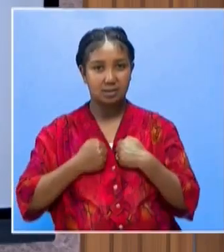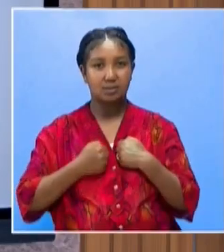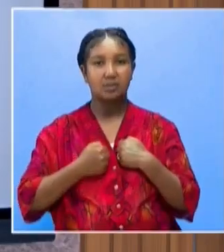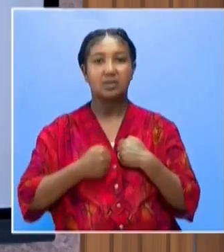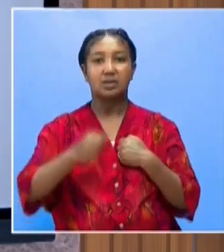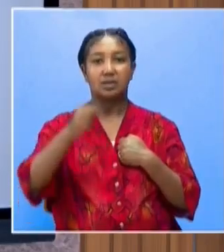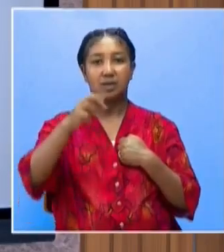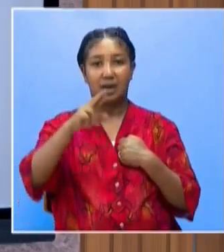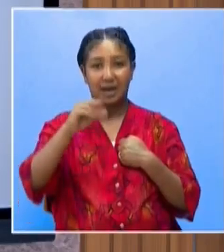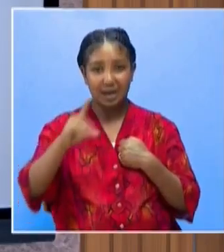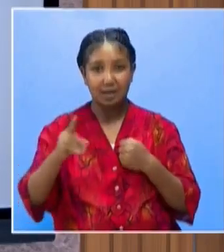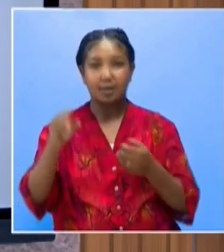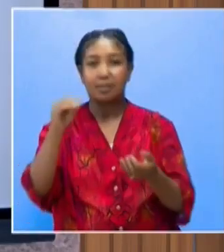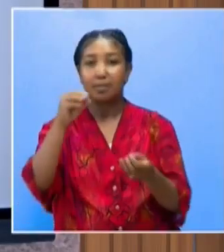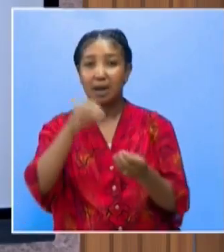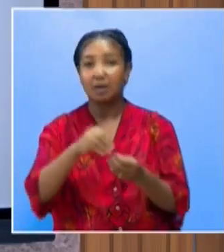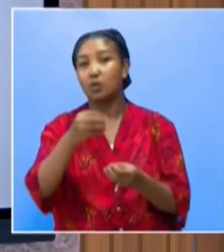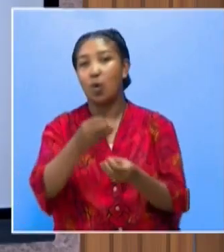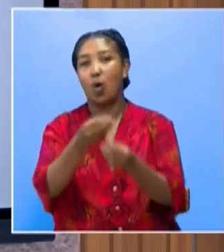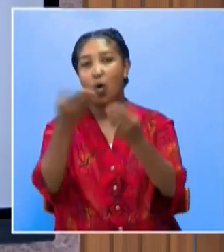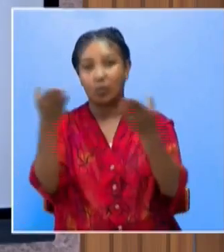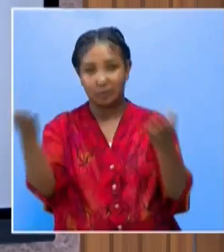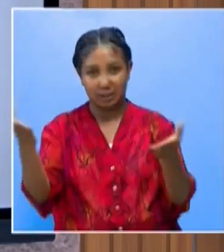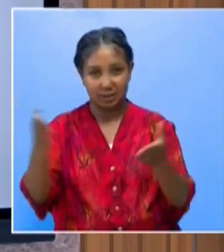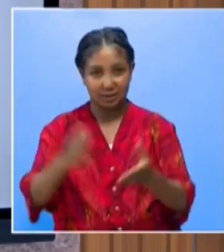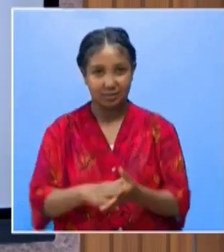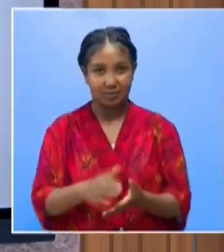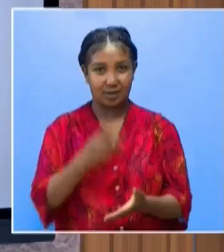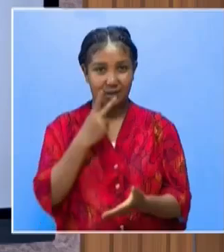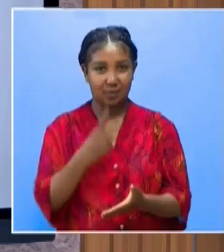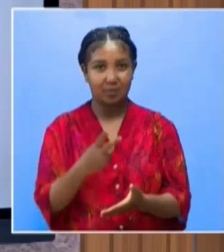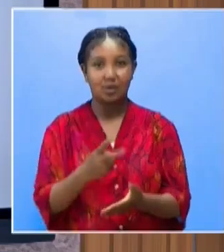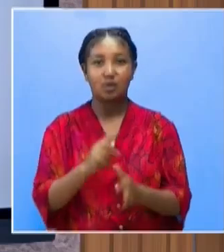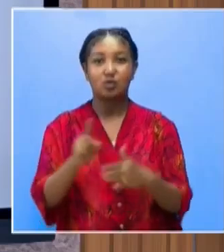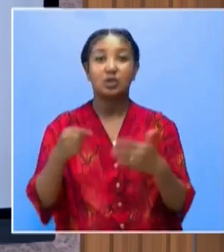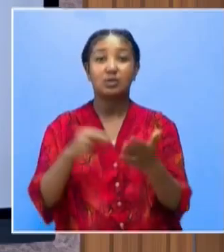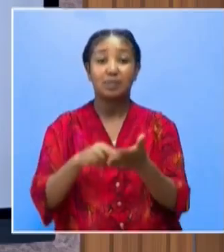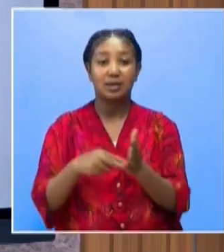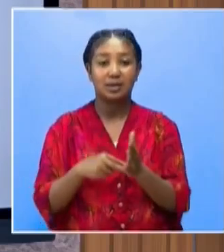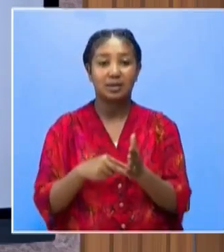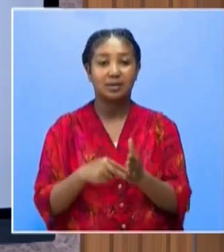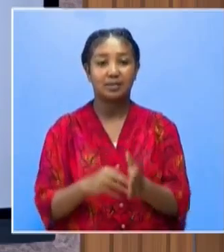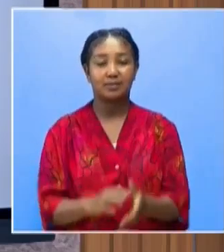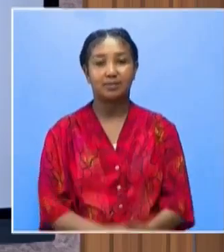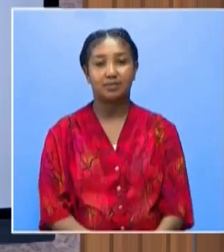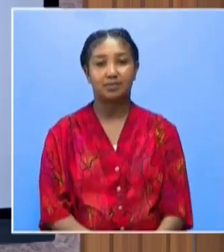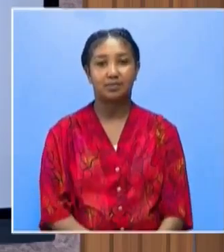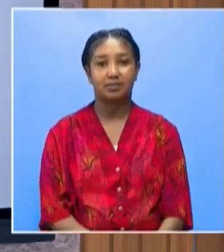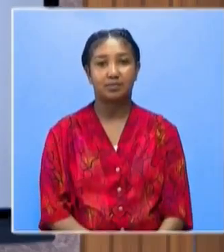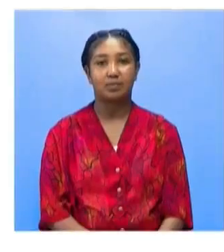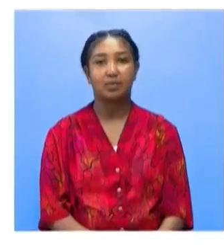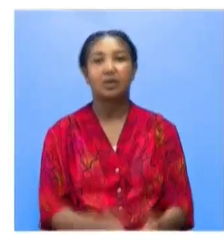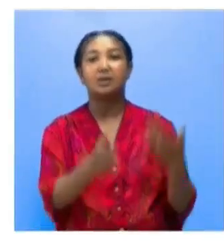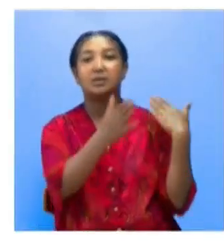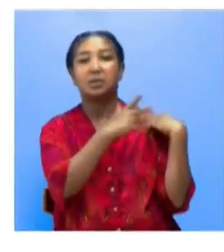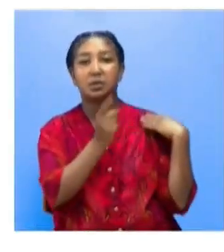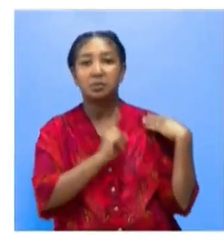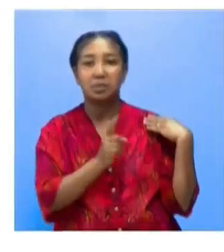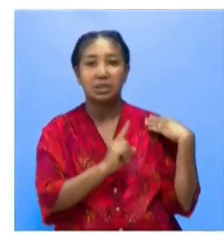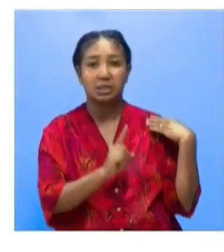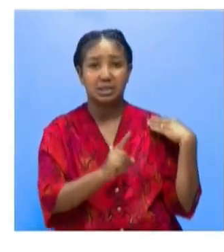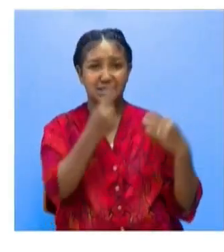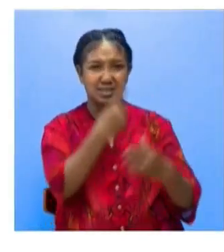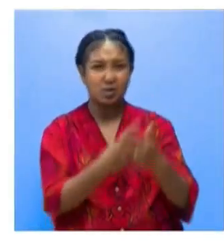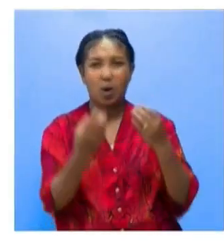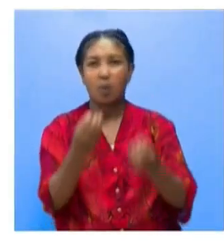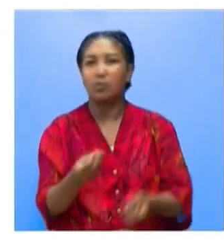read plus object. Okay? So this means here, what the subject here? Is it singular